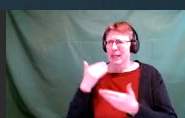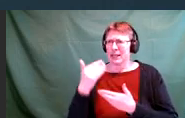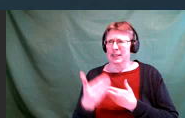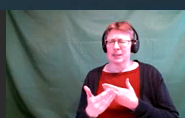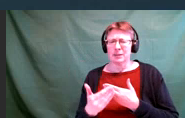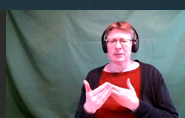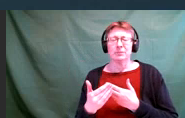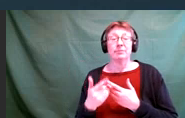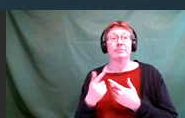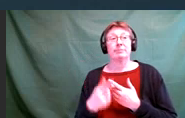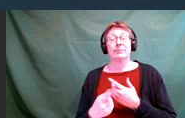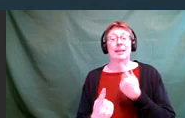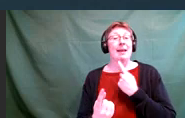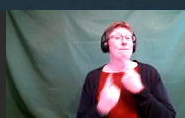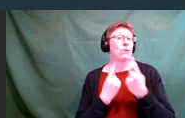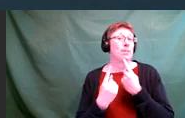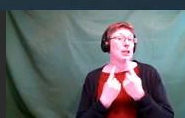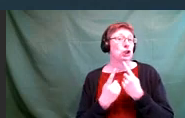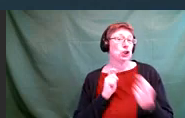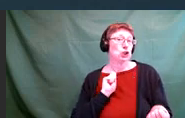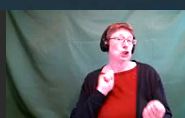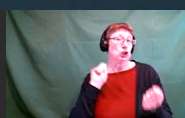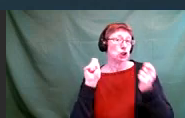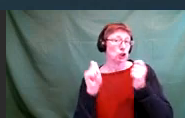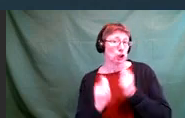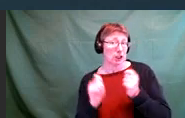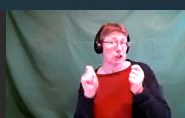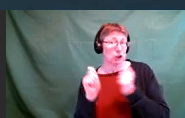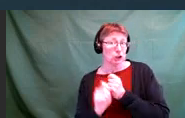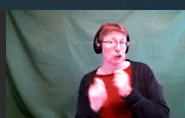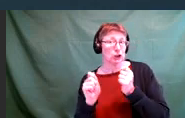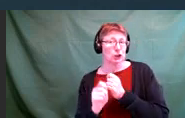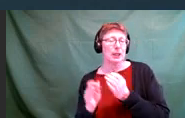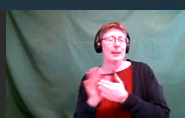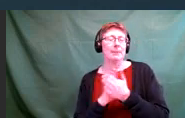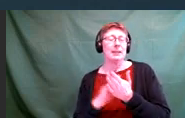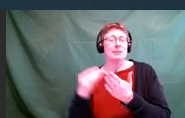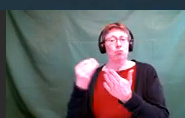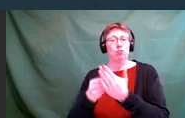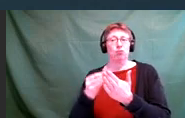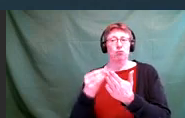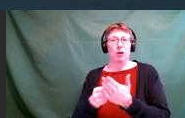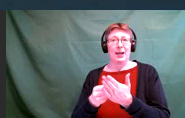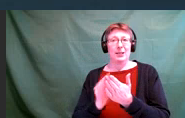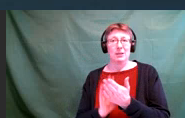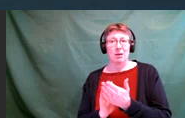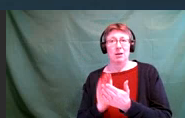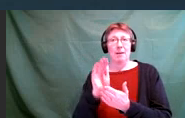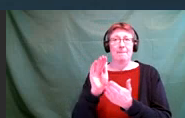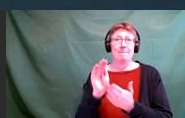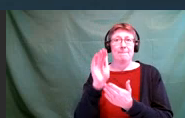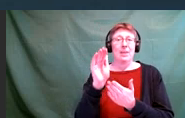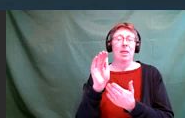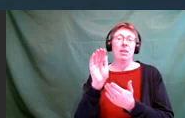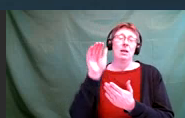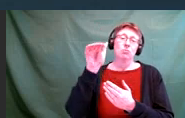that information changes, which causes prices to increase and then the price to